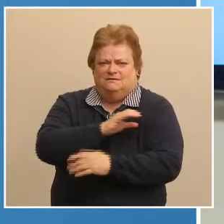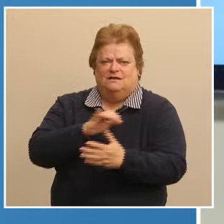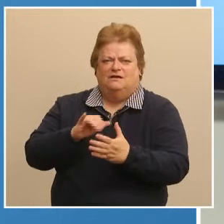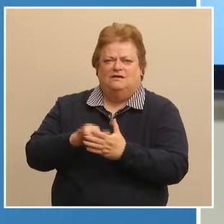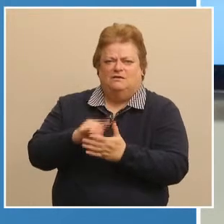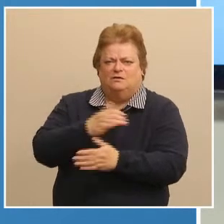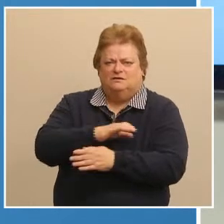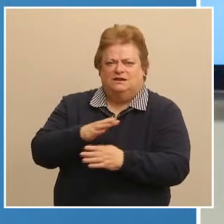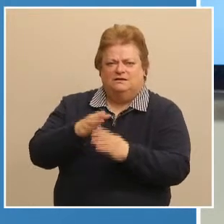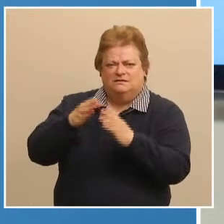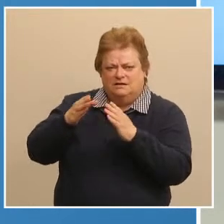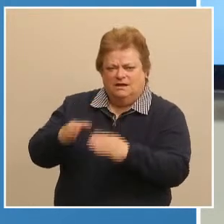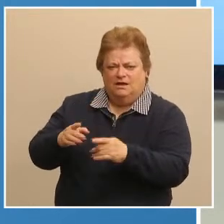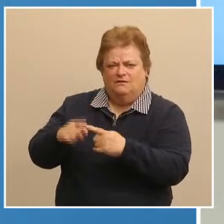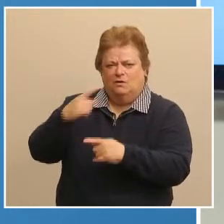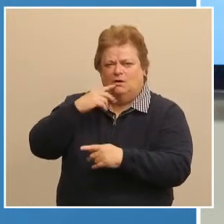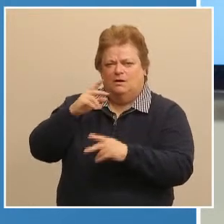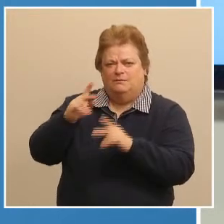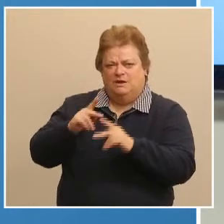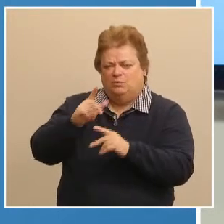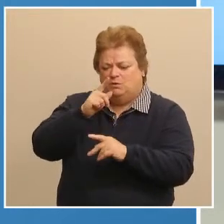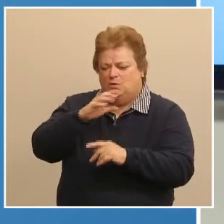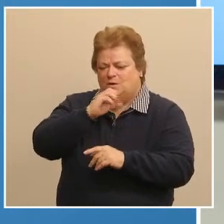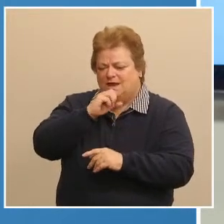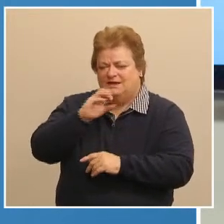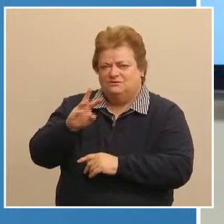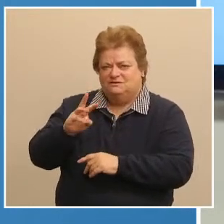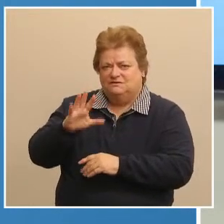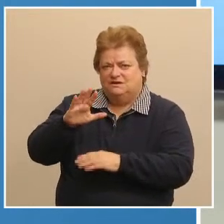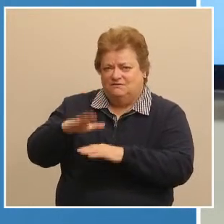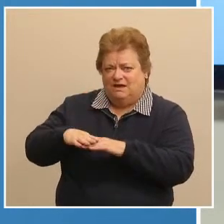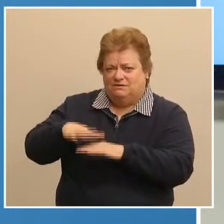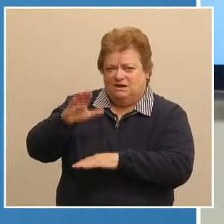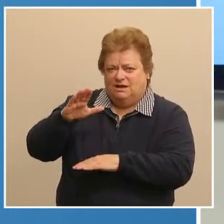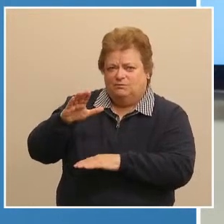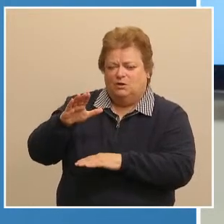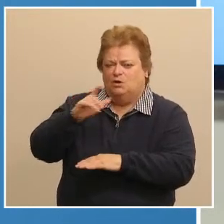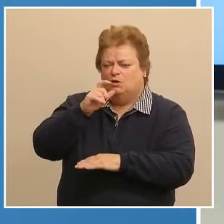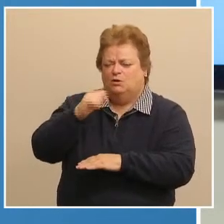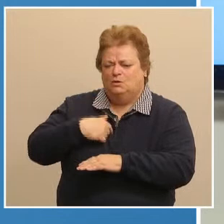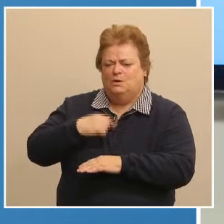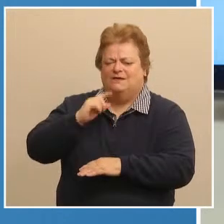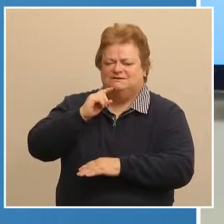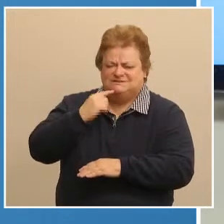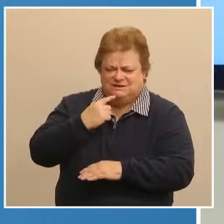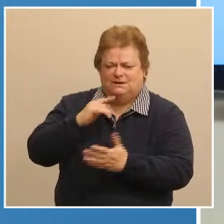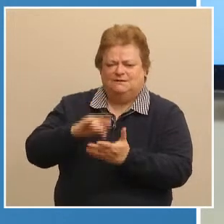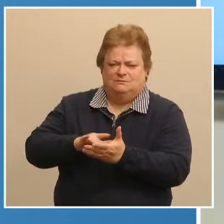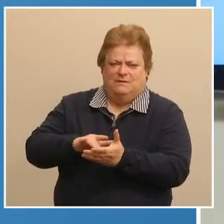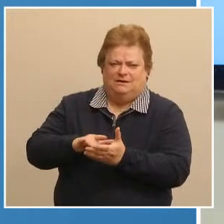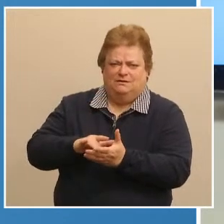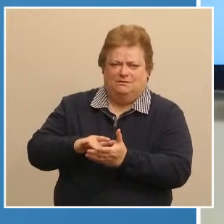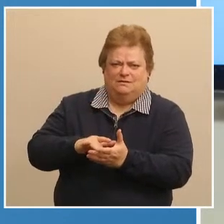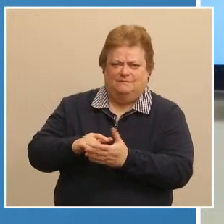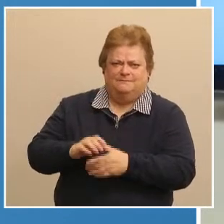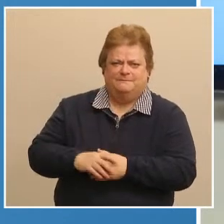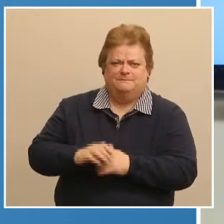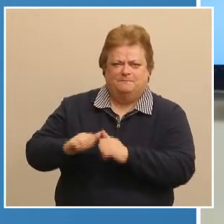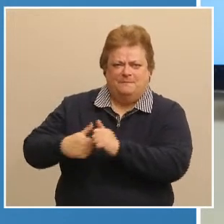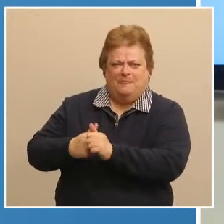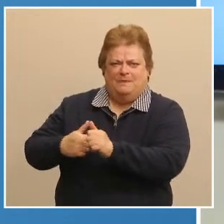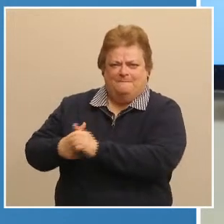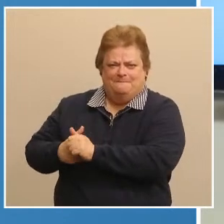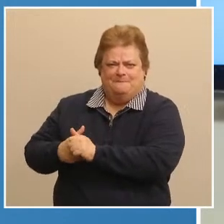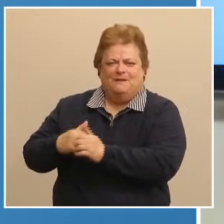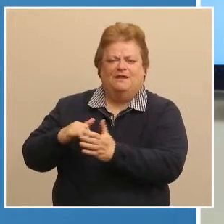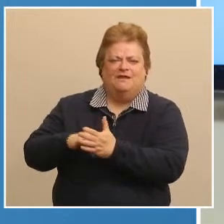be geared toward people age 65 and older, as I said, with serious medical conditions. That increases their